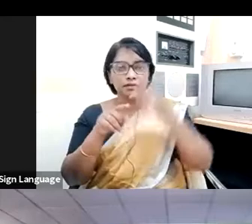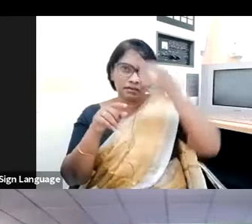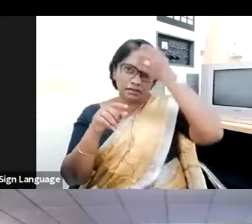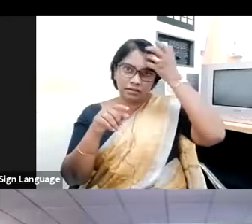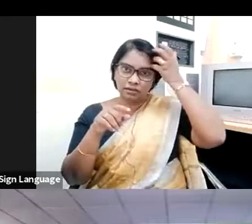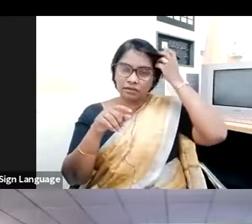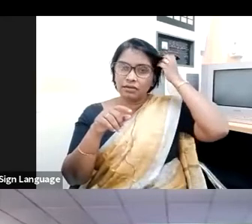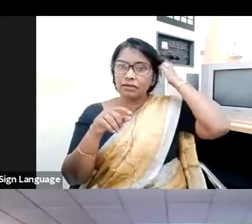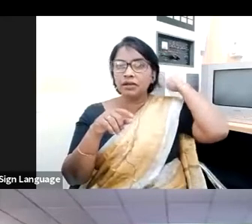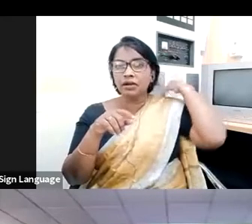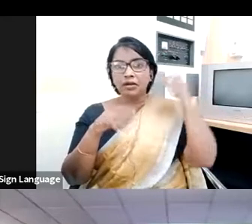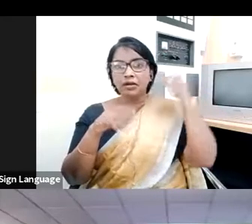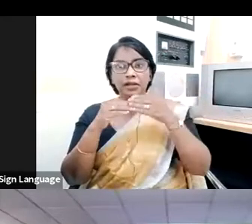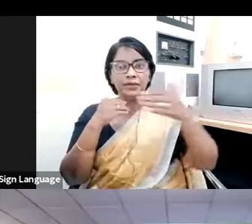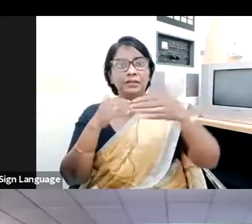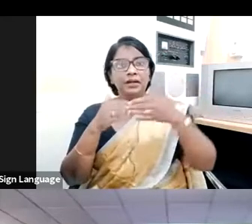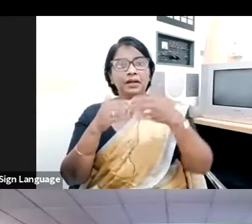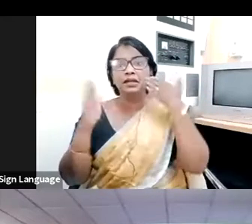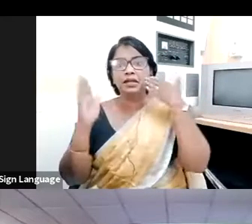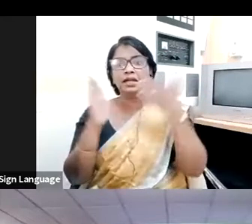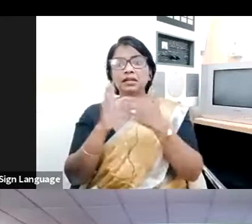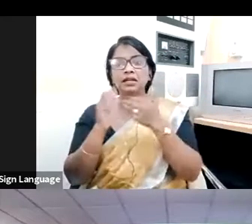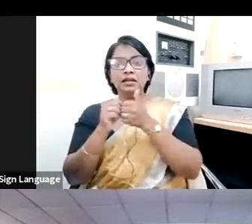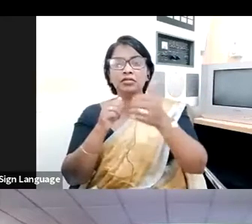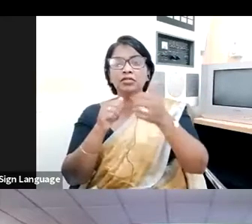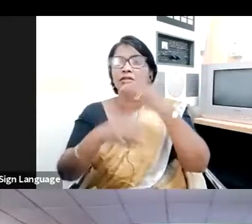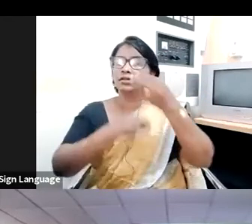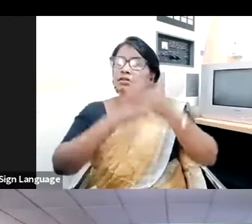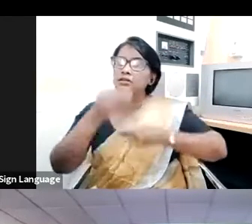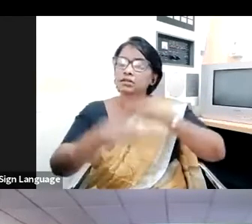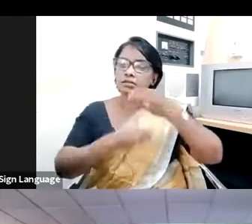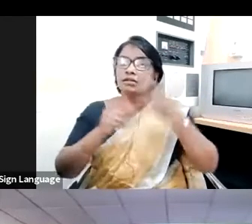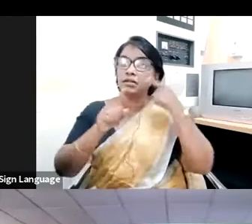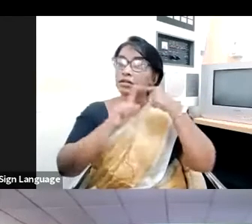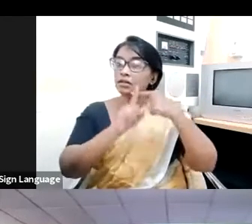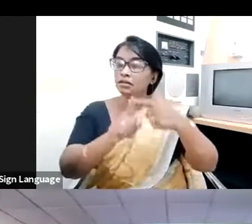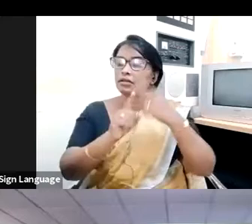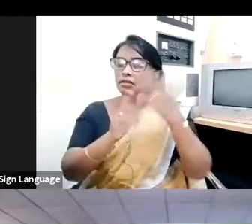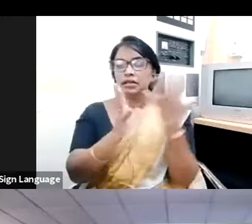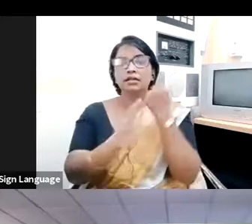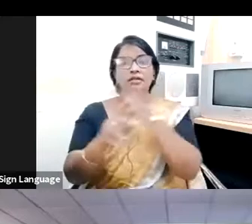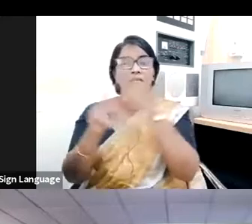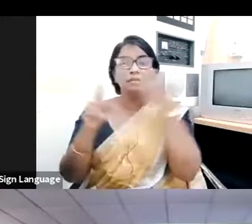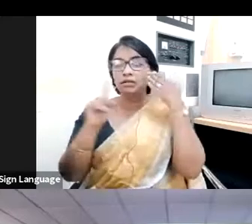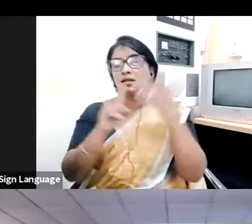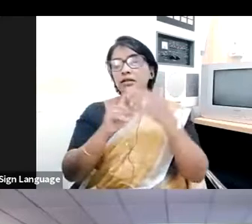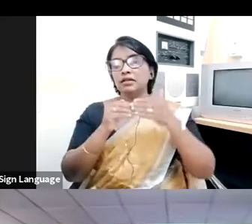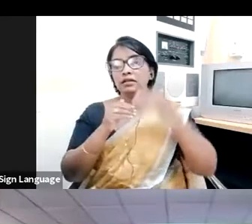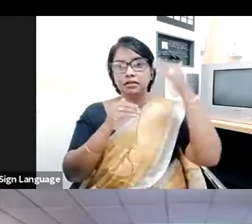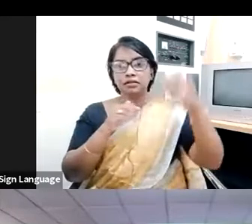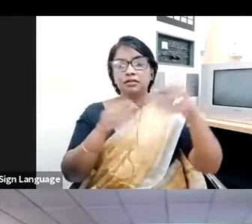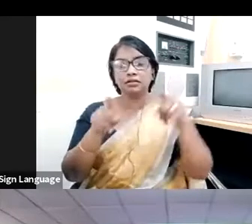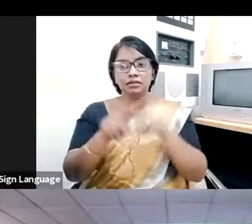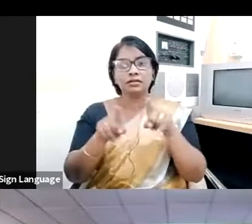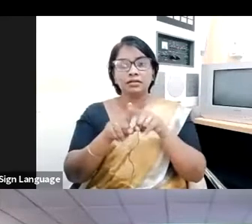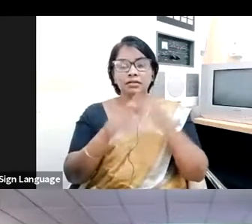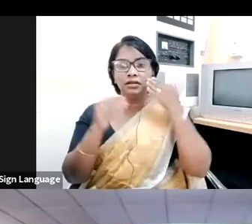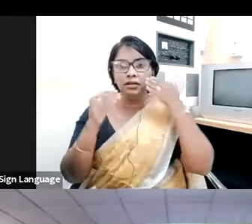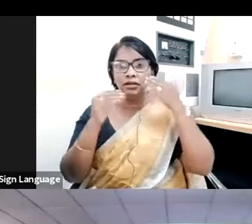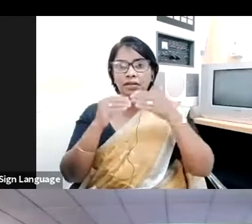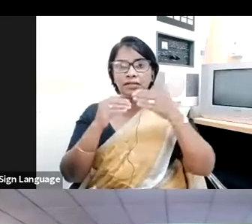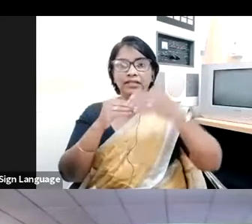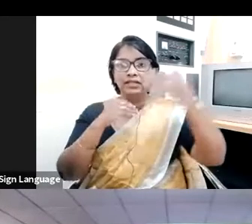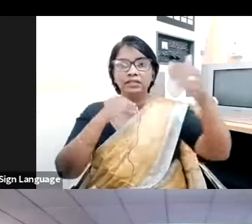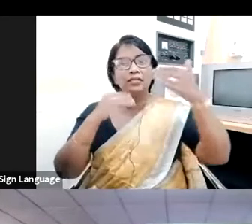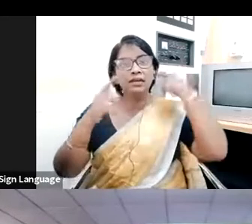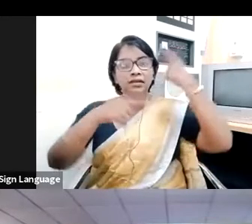how businesses can set forward-looking, long-term, as well as short-term targets aligned with net zero. So this is my key message to